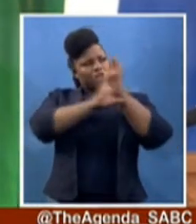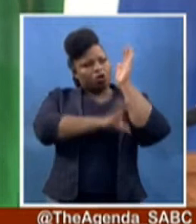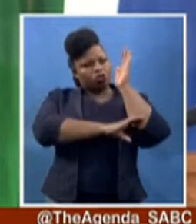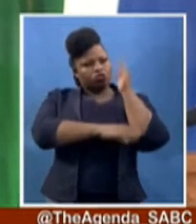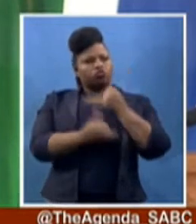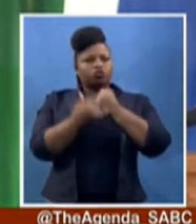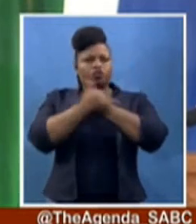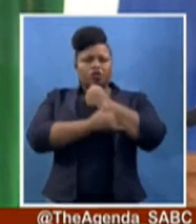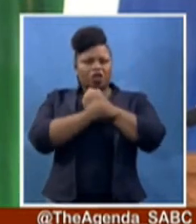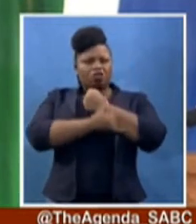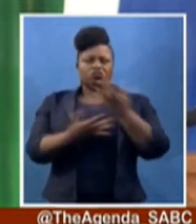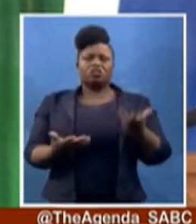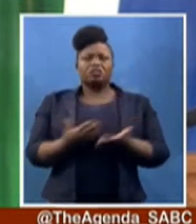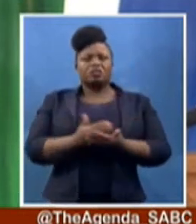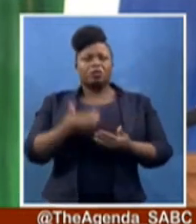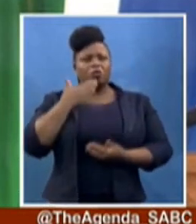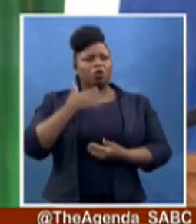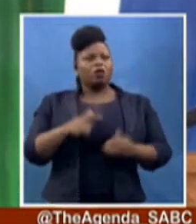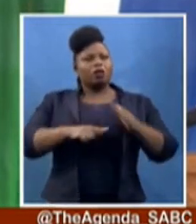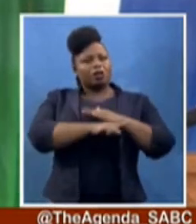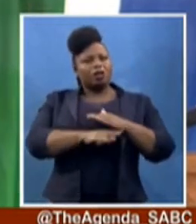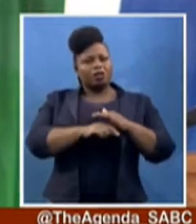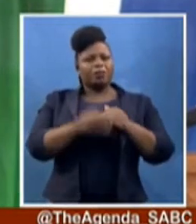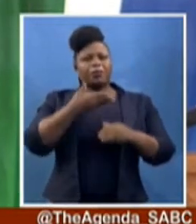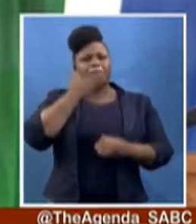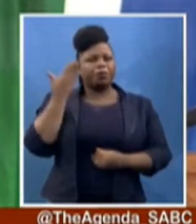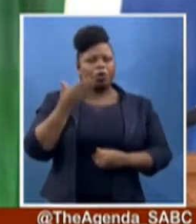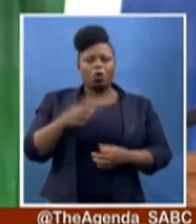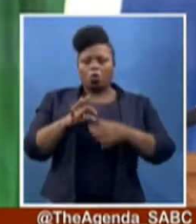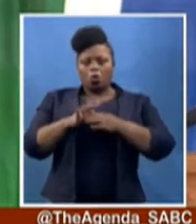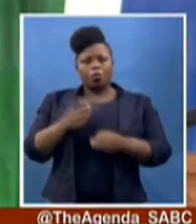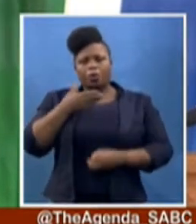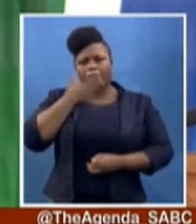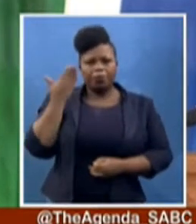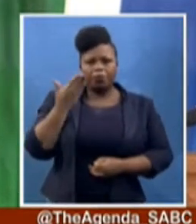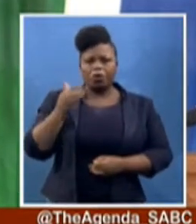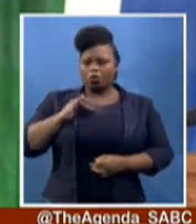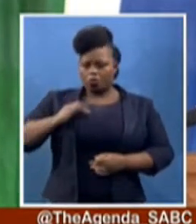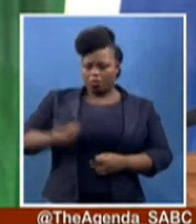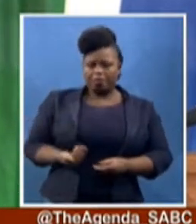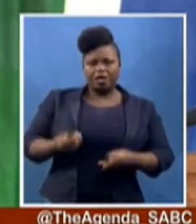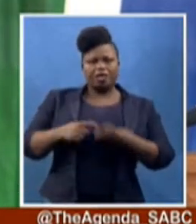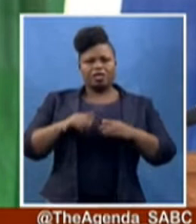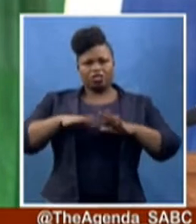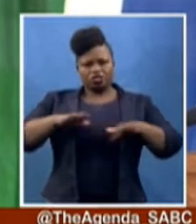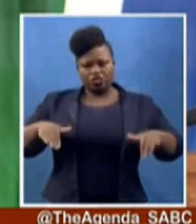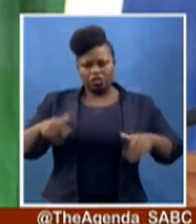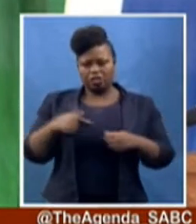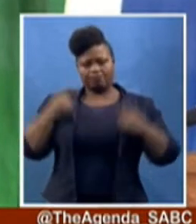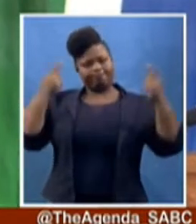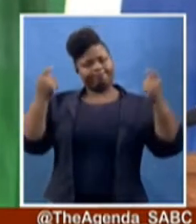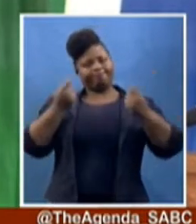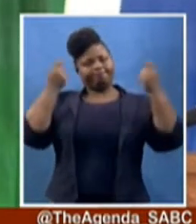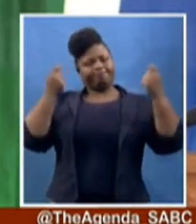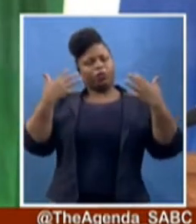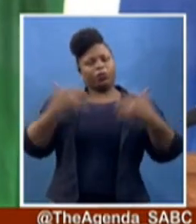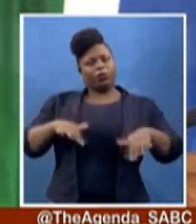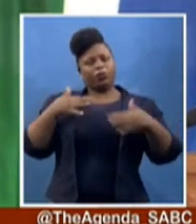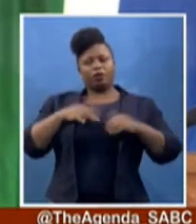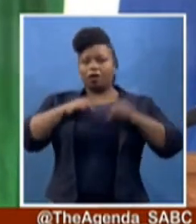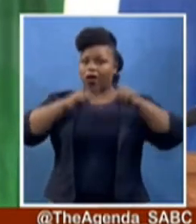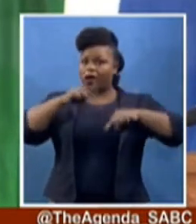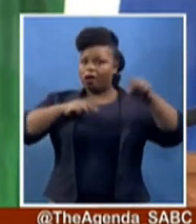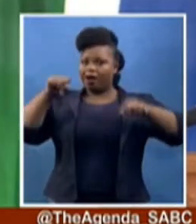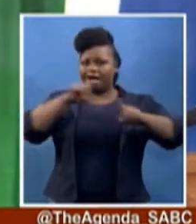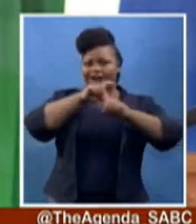women, workers, and the children of this country. It celebrates the richness of the diversity of culture, religion, and beliefs of